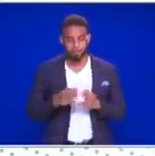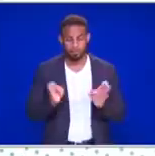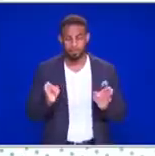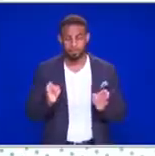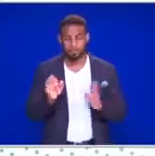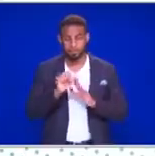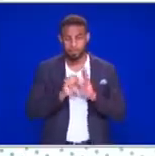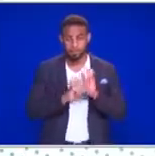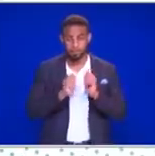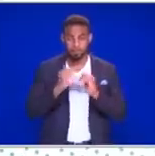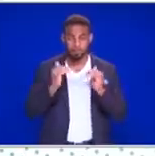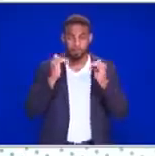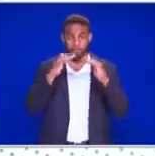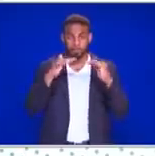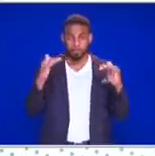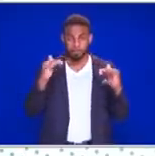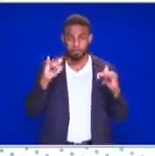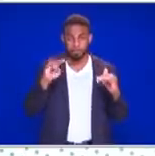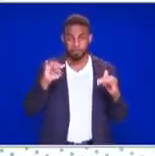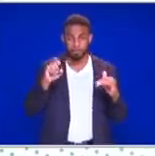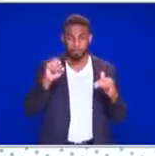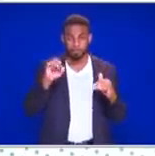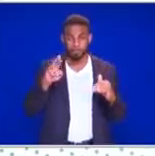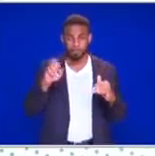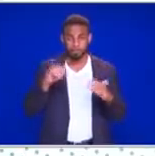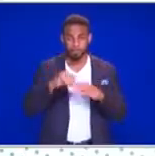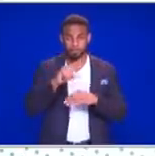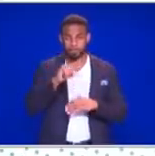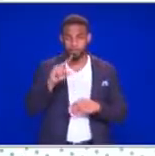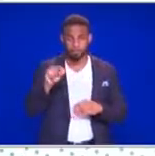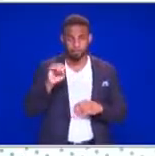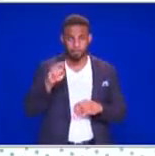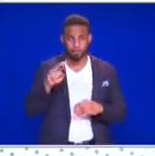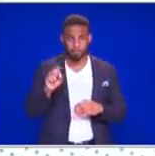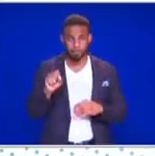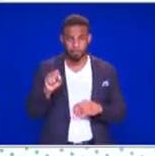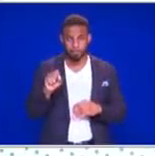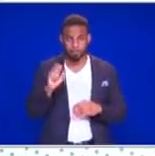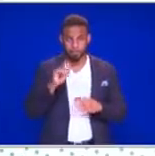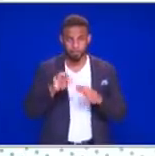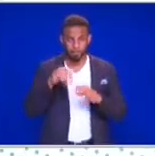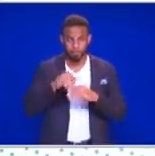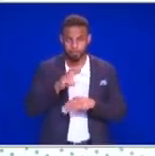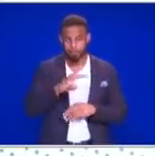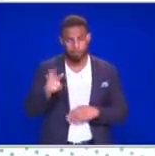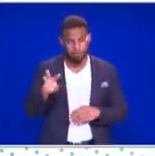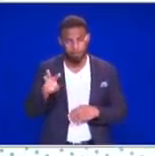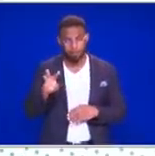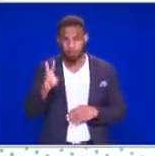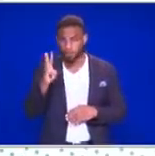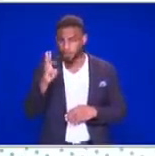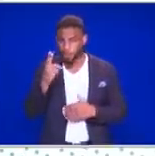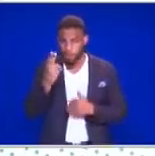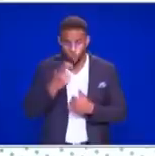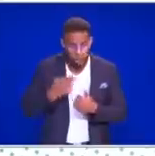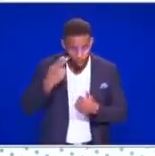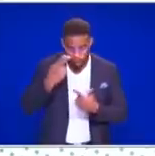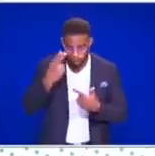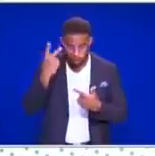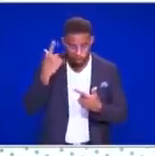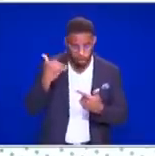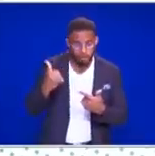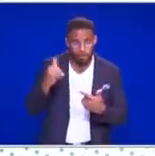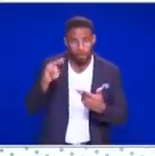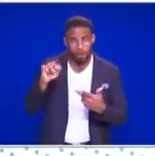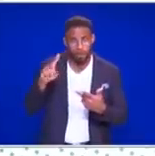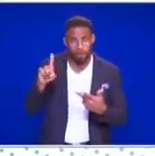general, the states with the highest diversity index scores in the 2020 census are found in the West: Hawaii, California,